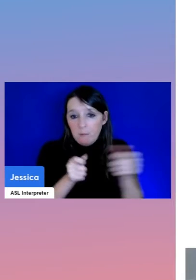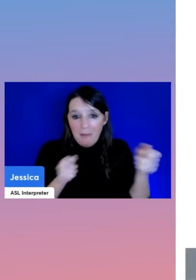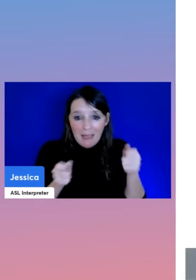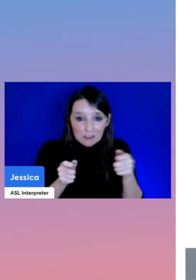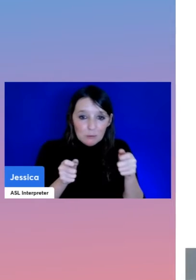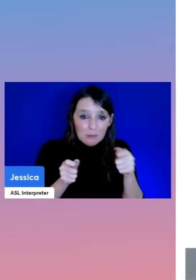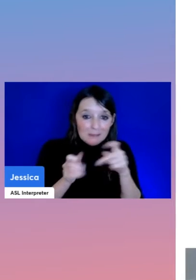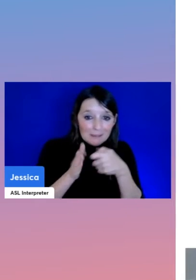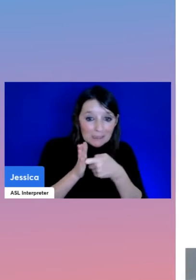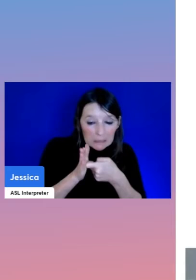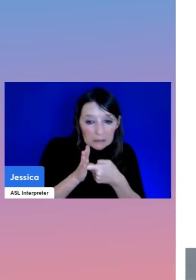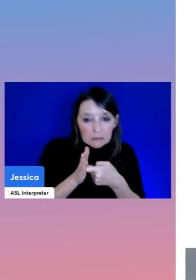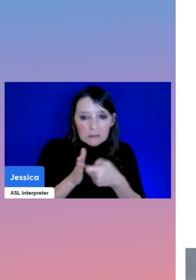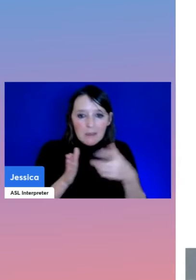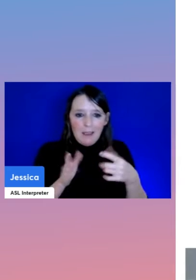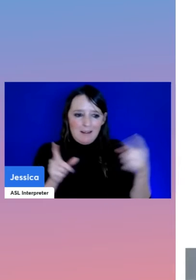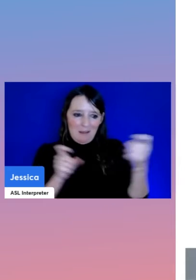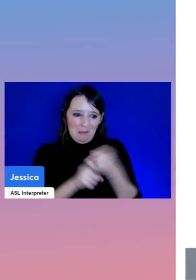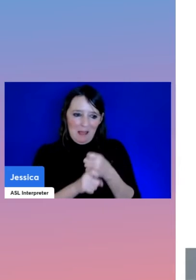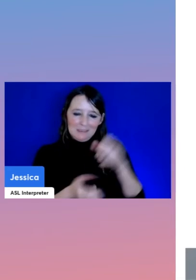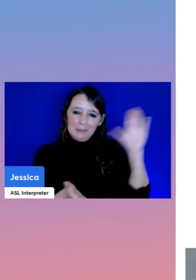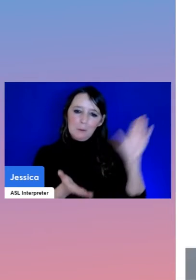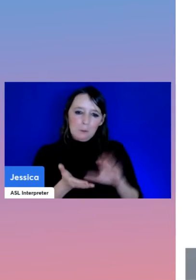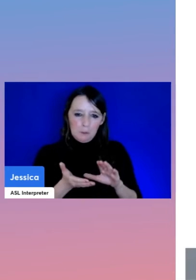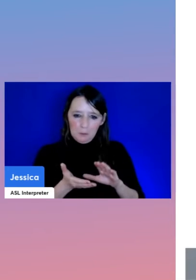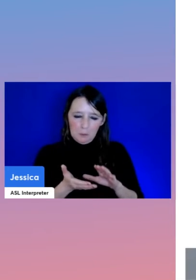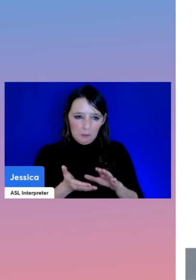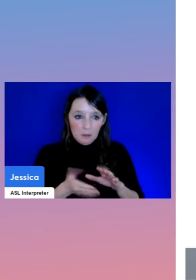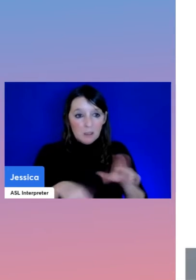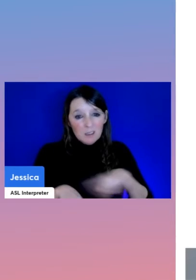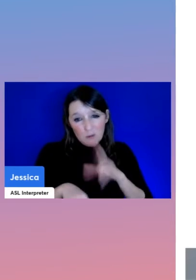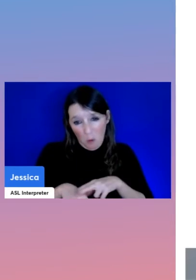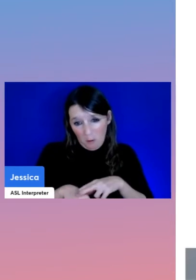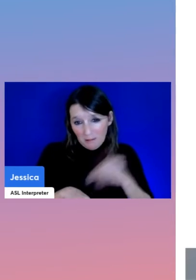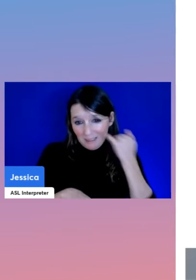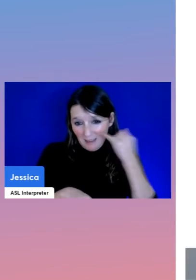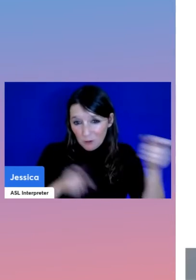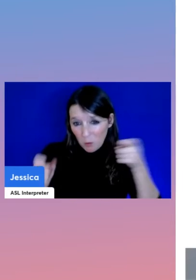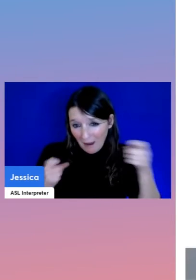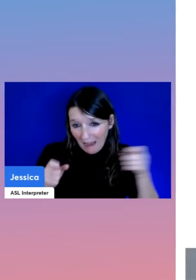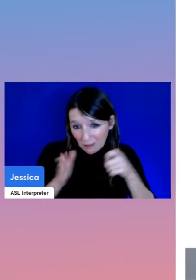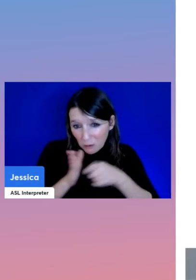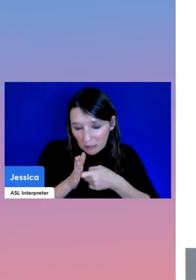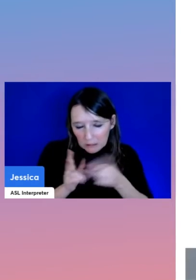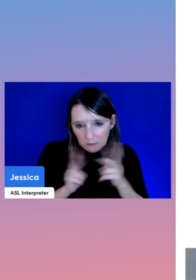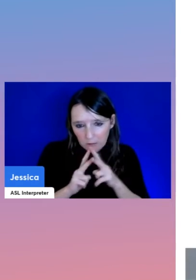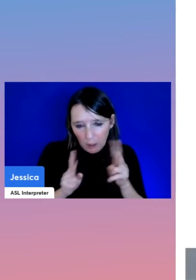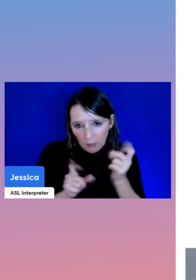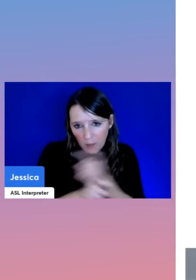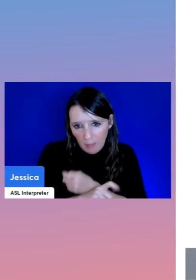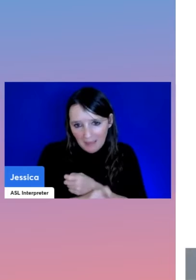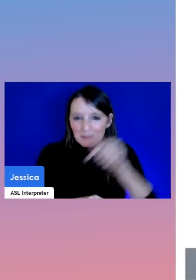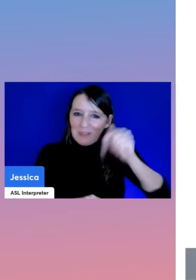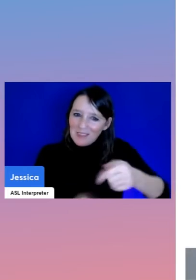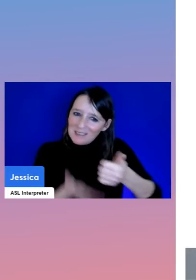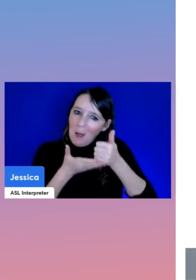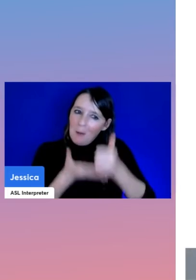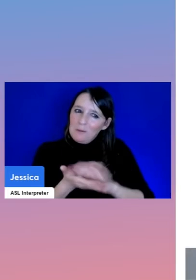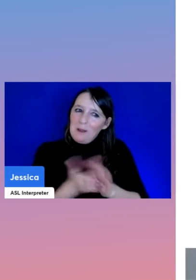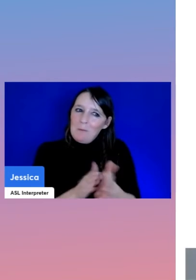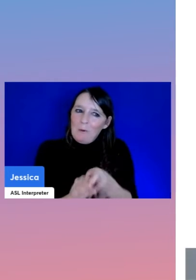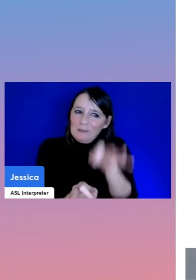the complexity typically associated with handling numerous keys across various systems.